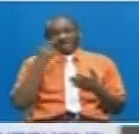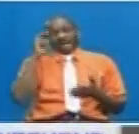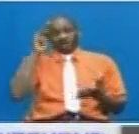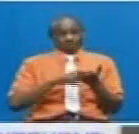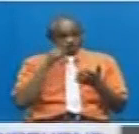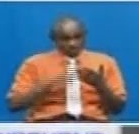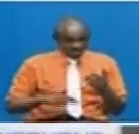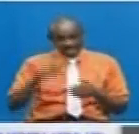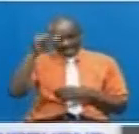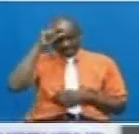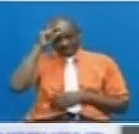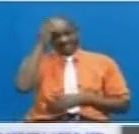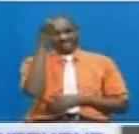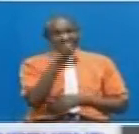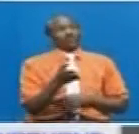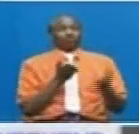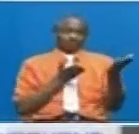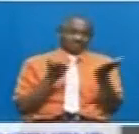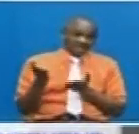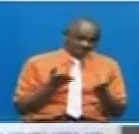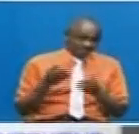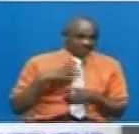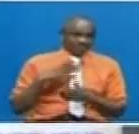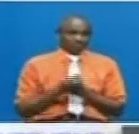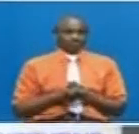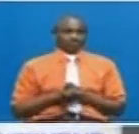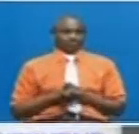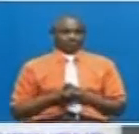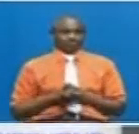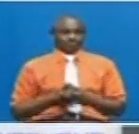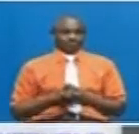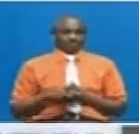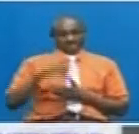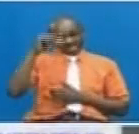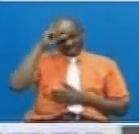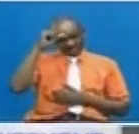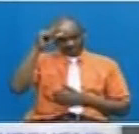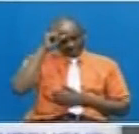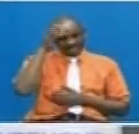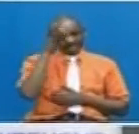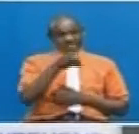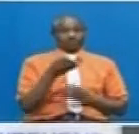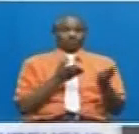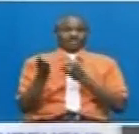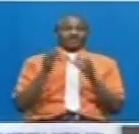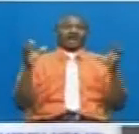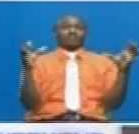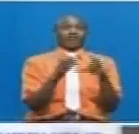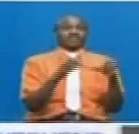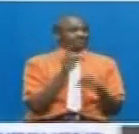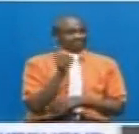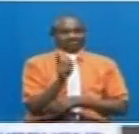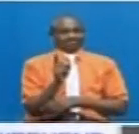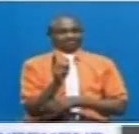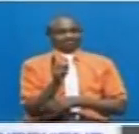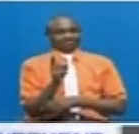that government exists to serve the people. Government does not exist to serve a party.